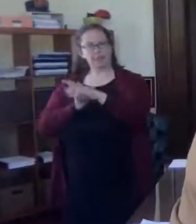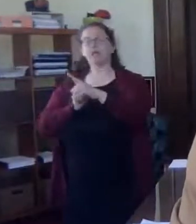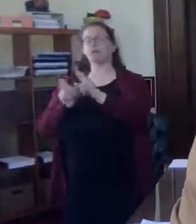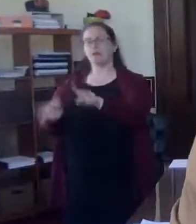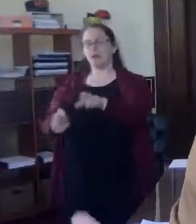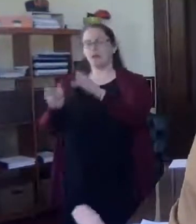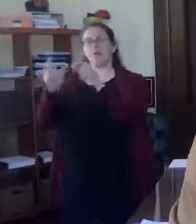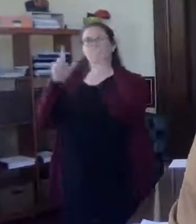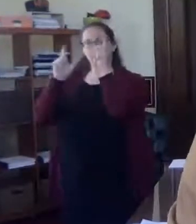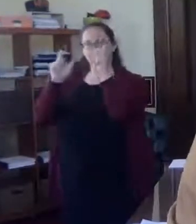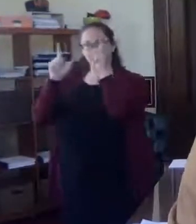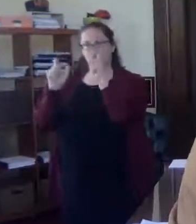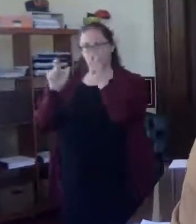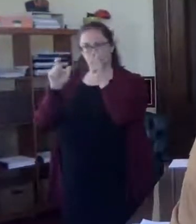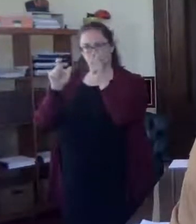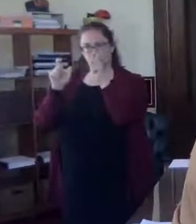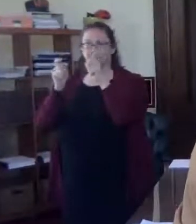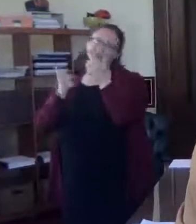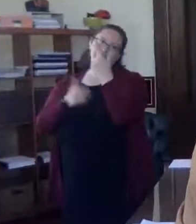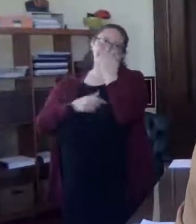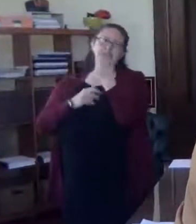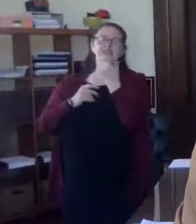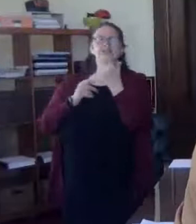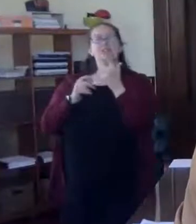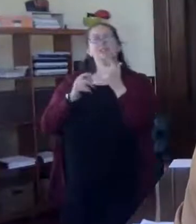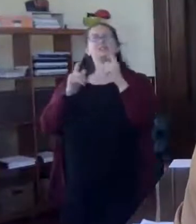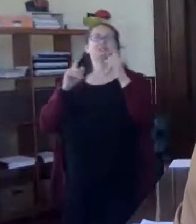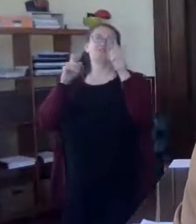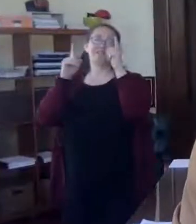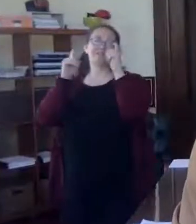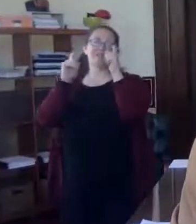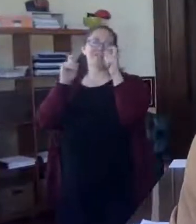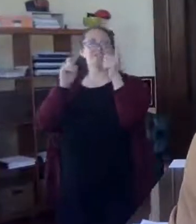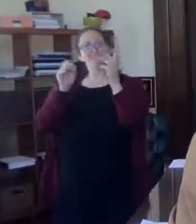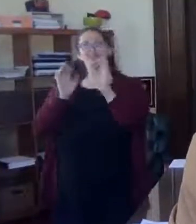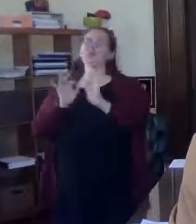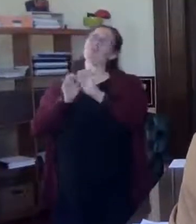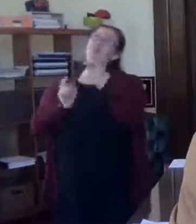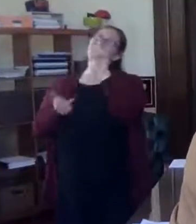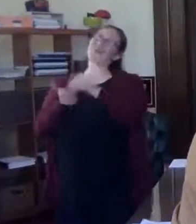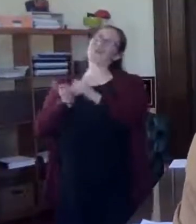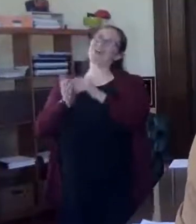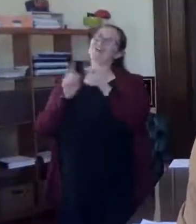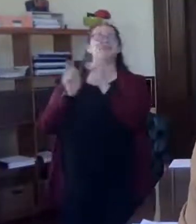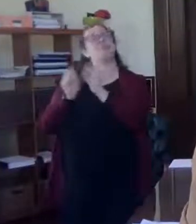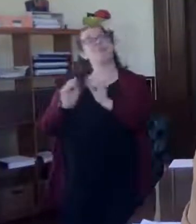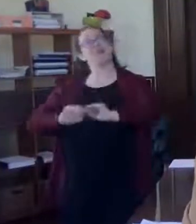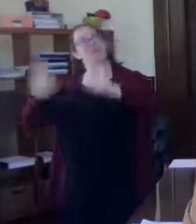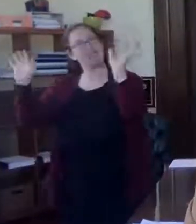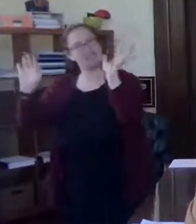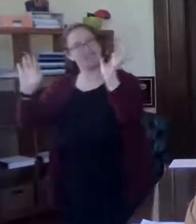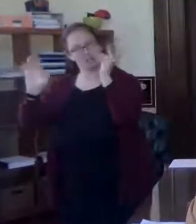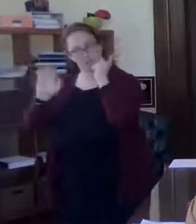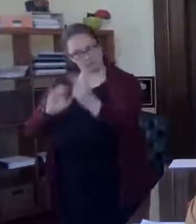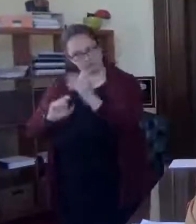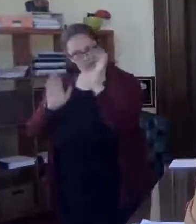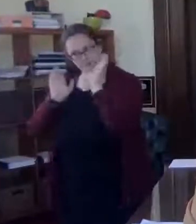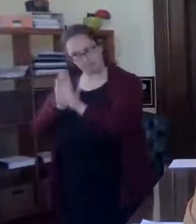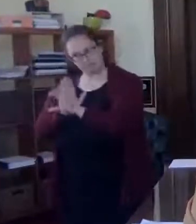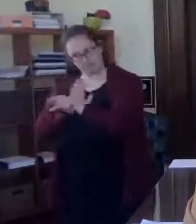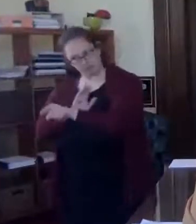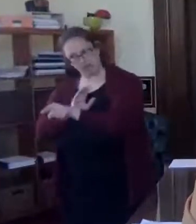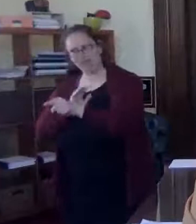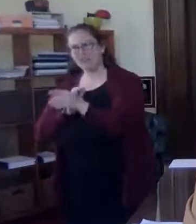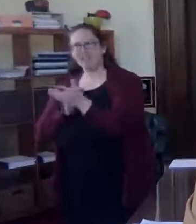photographs, because, a picture's worth 1,000 words, they used to say, and maybe more. So I think it's always good